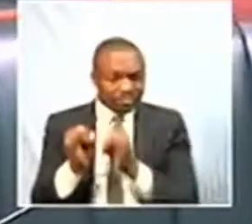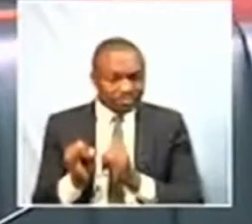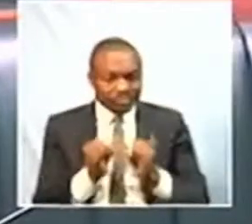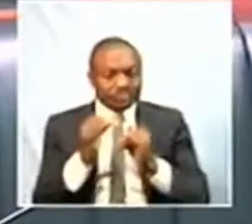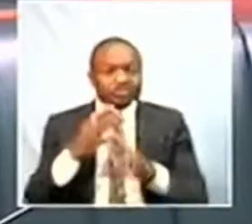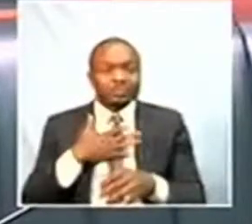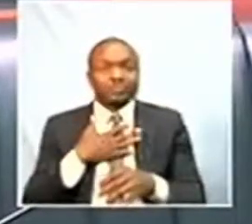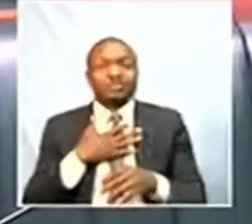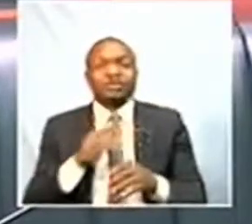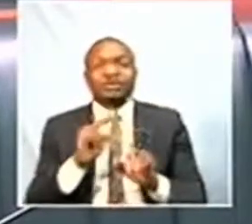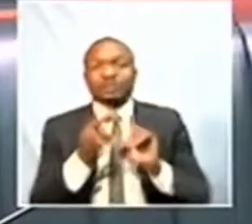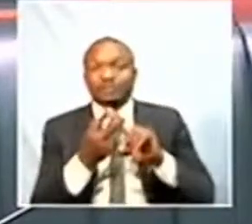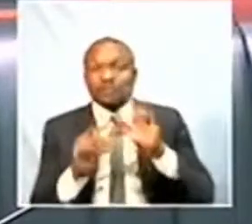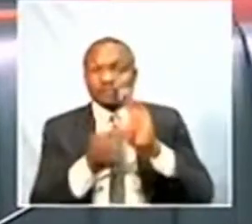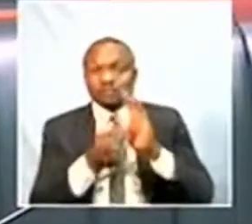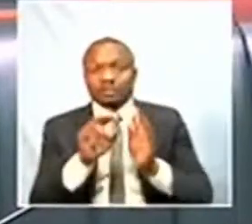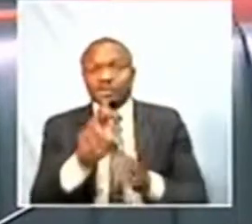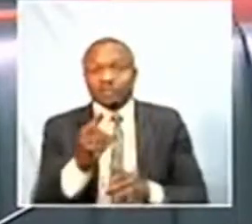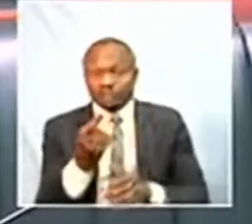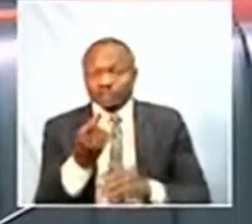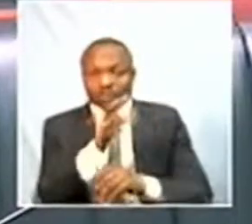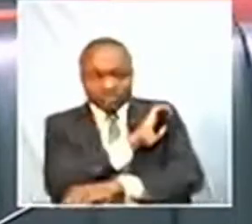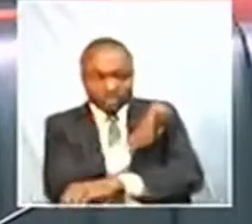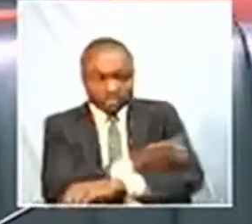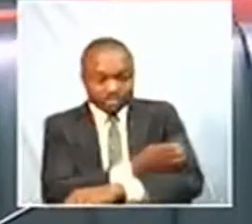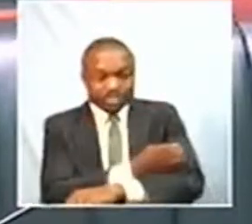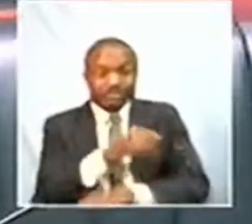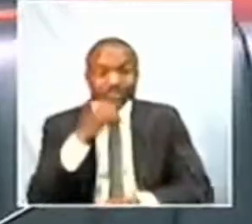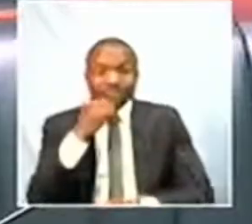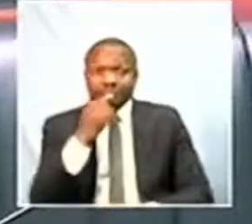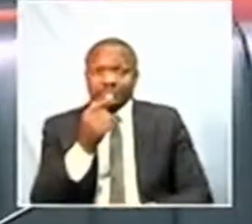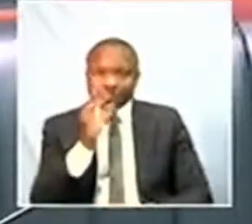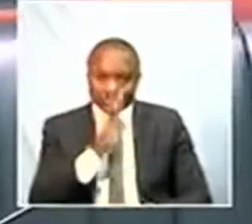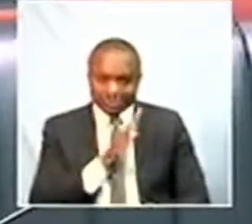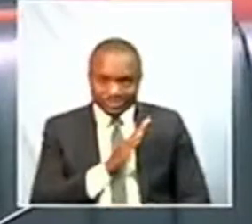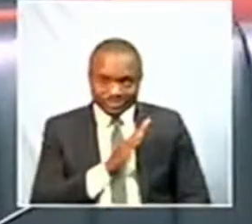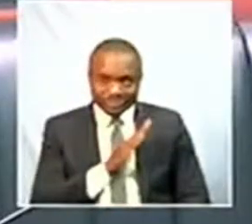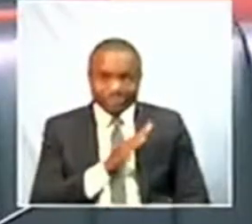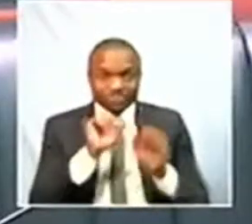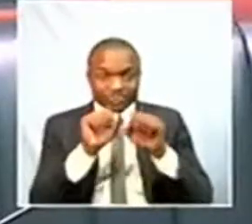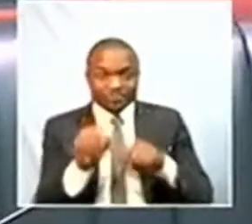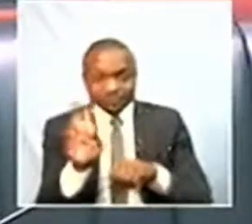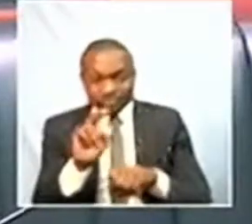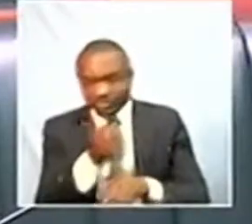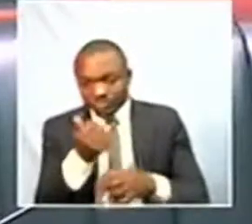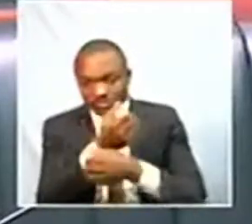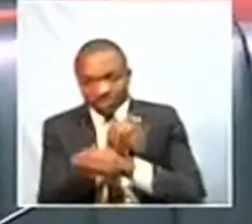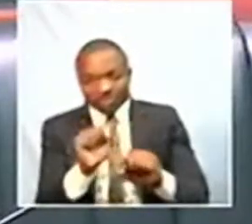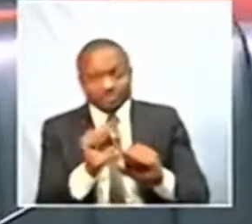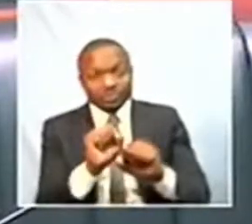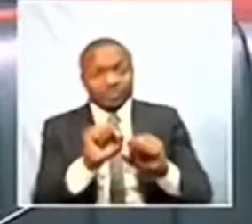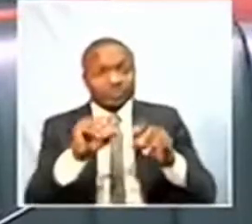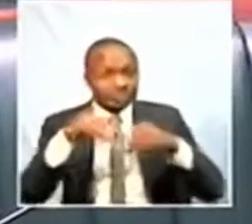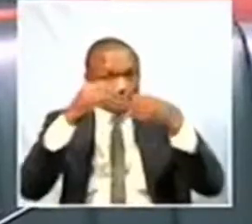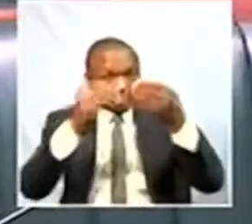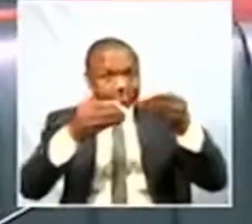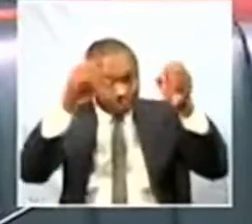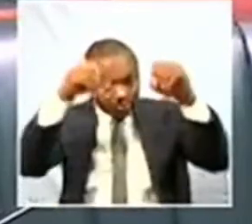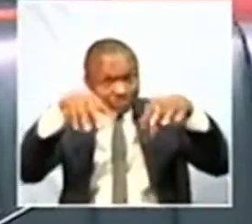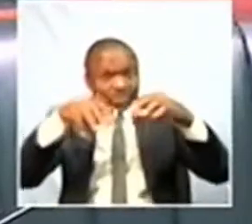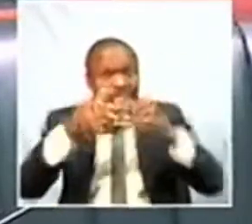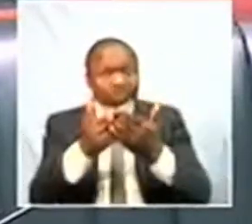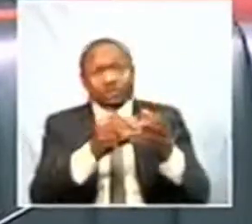next point is renewable energy. What do I mean? As I spoke of earlier, we can use other initiatives of producing electricity.